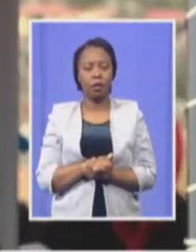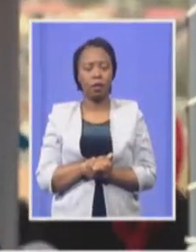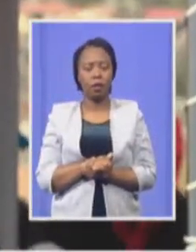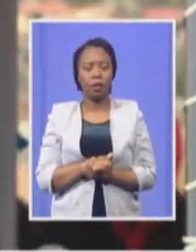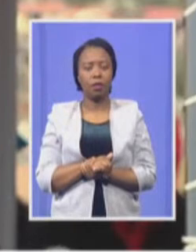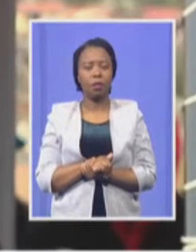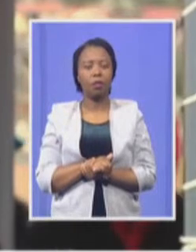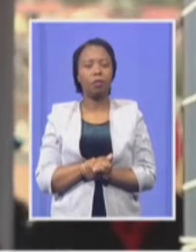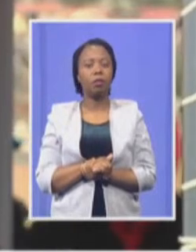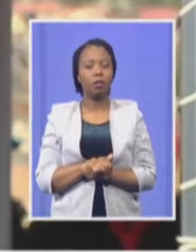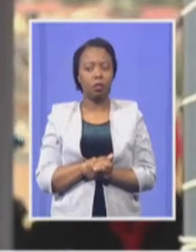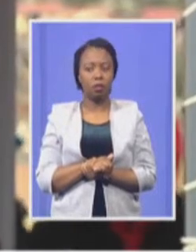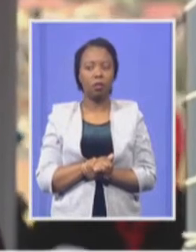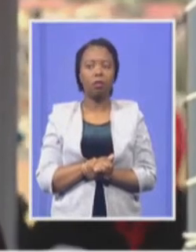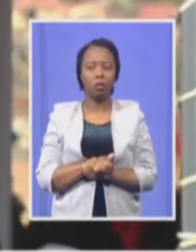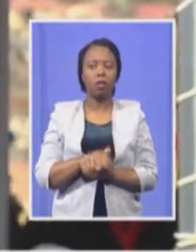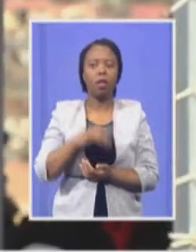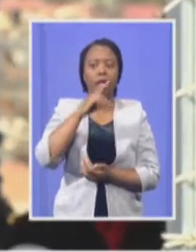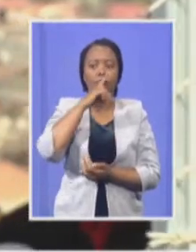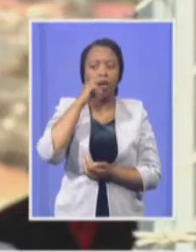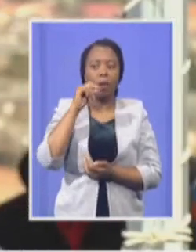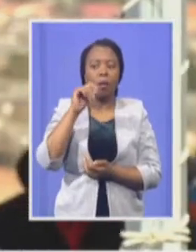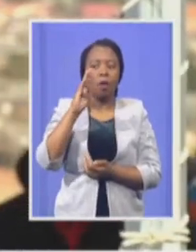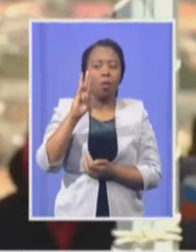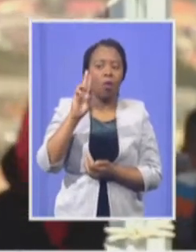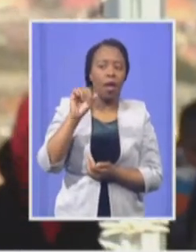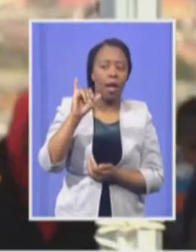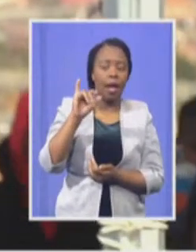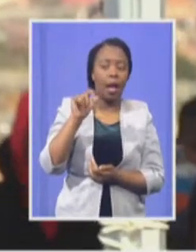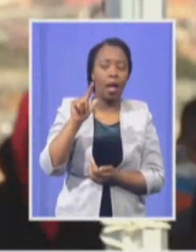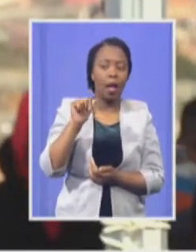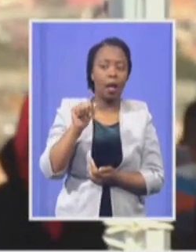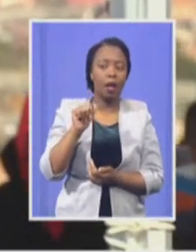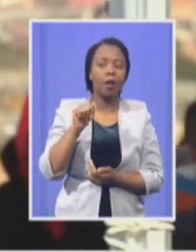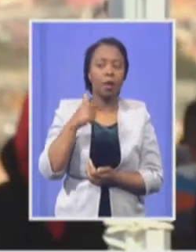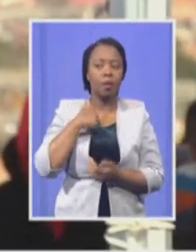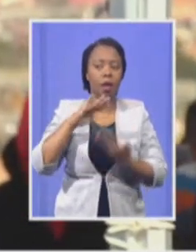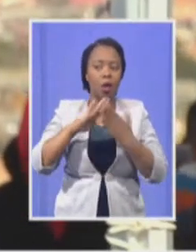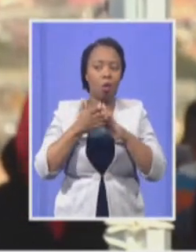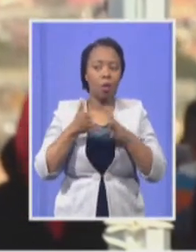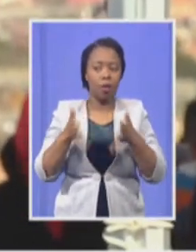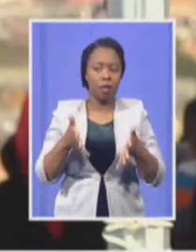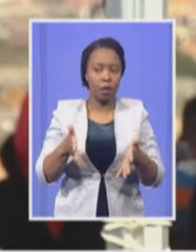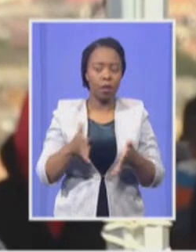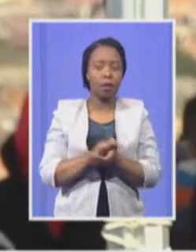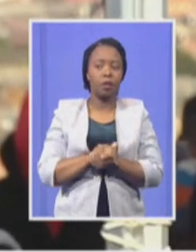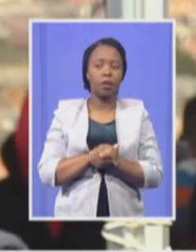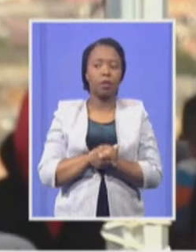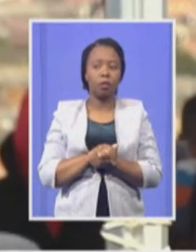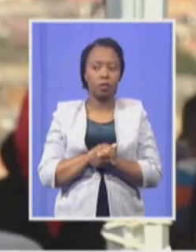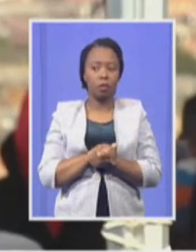When bullies are willing to come. Nomzamo Park workshop.